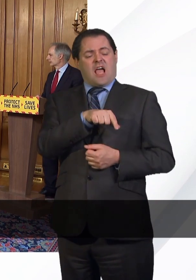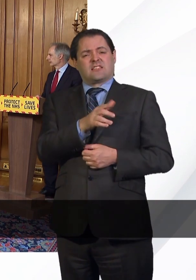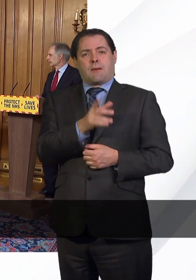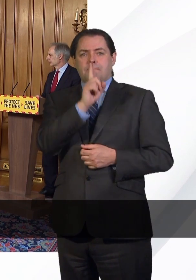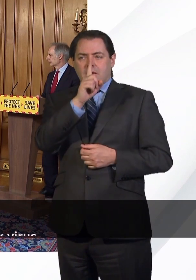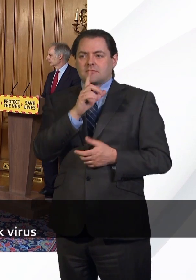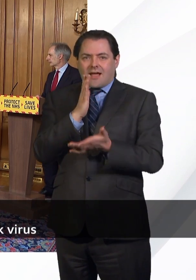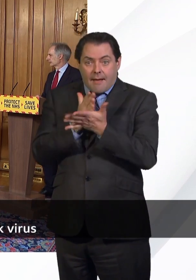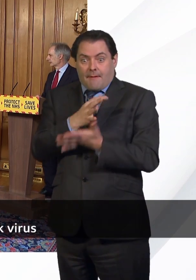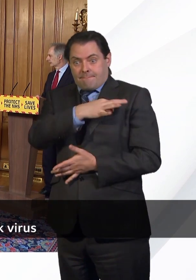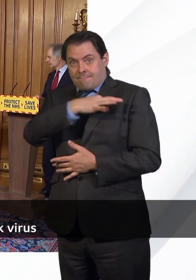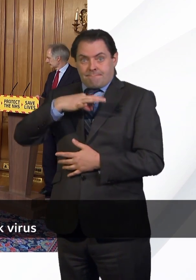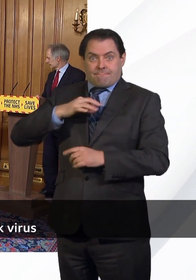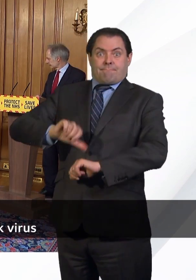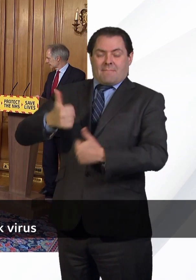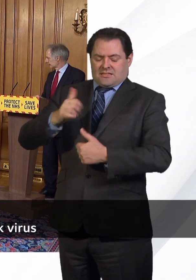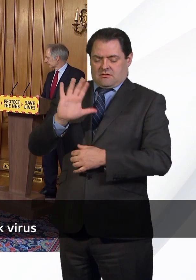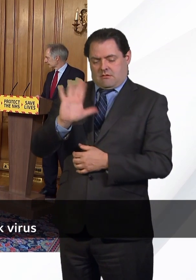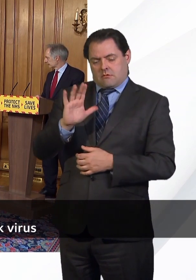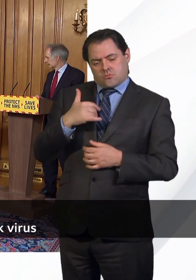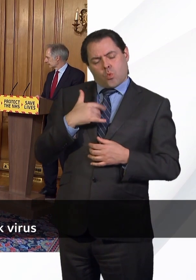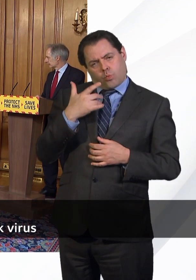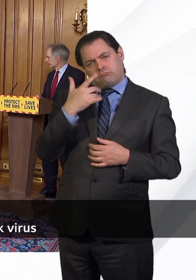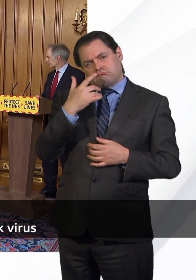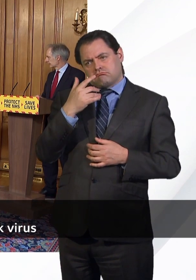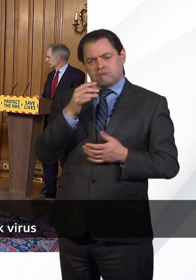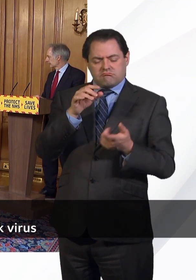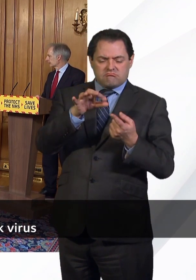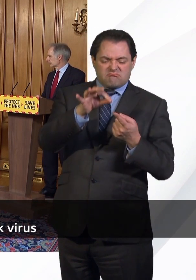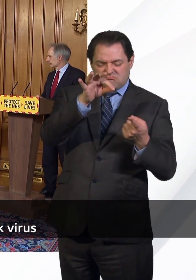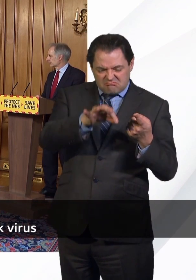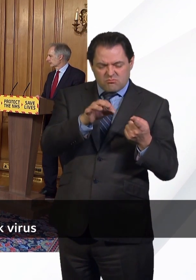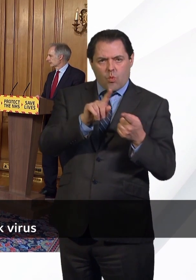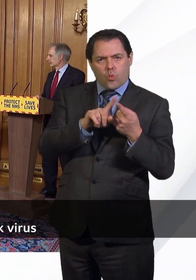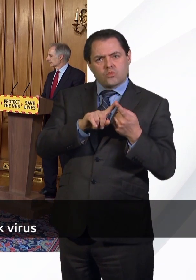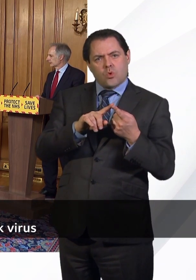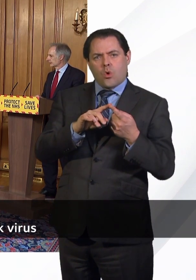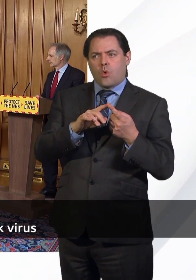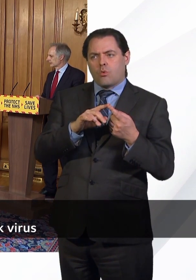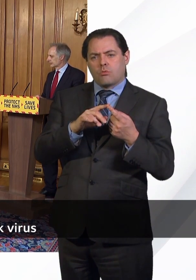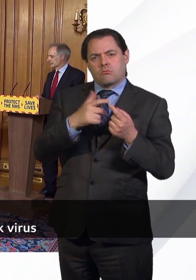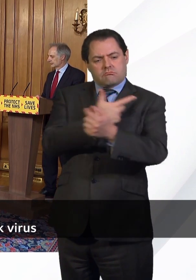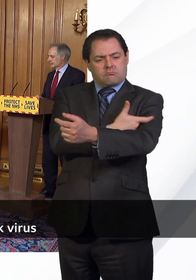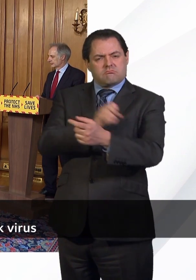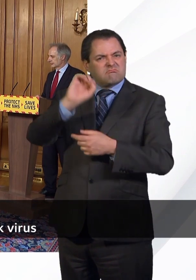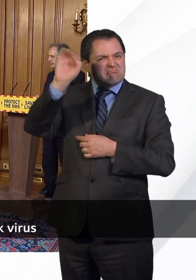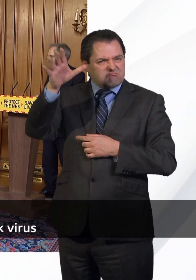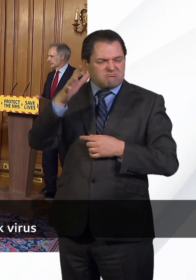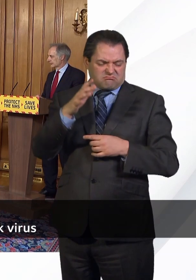with the stick tests and also with lab-based serology, which detects